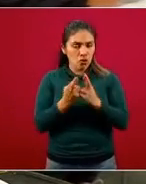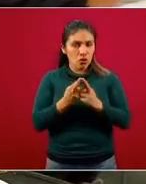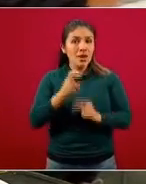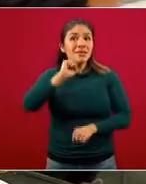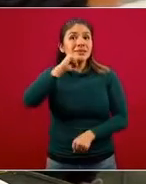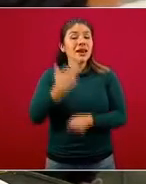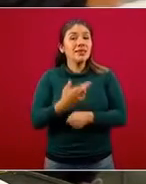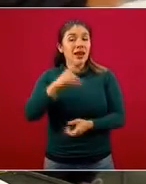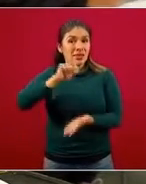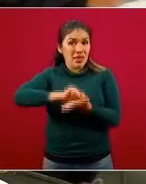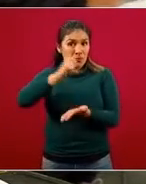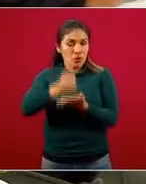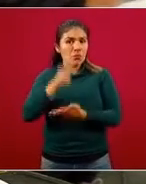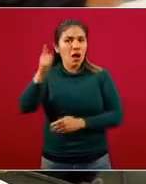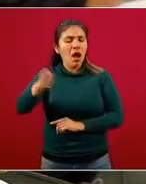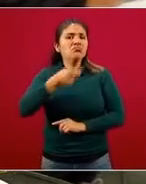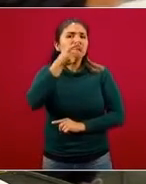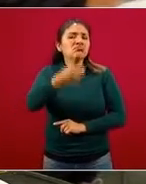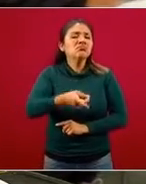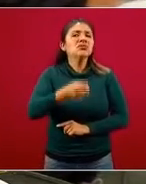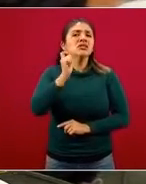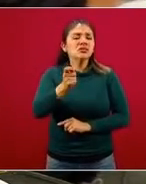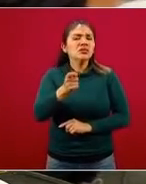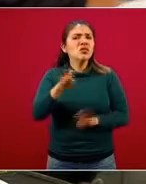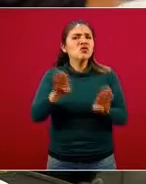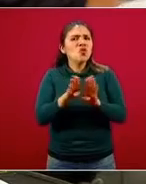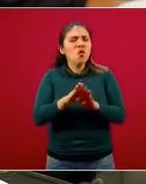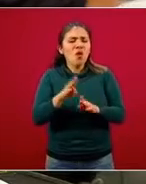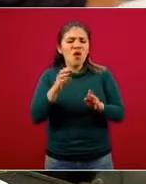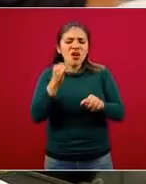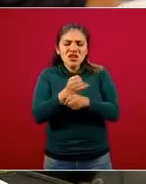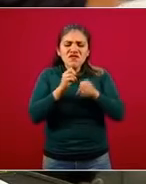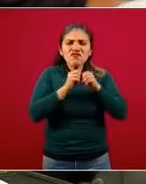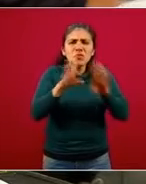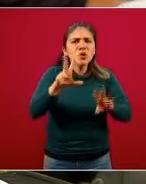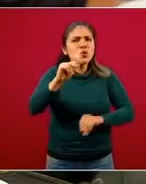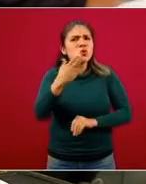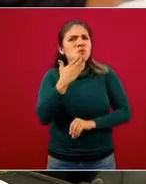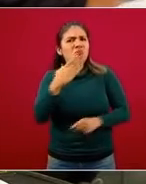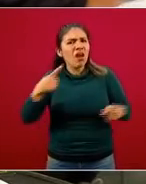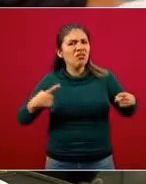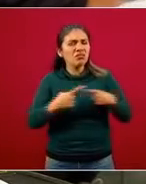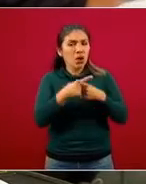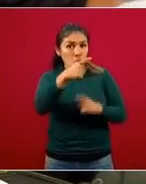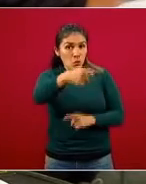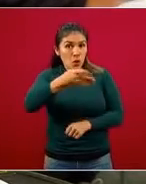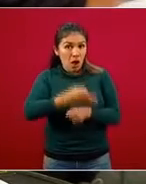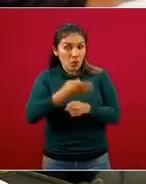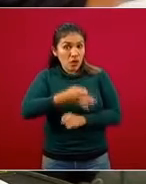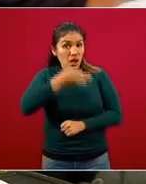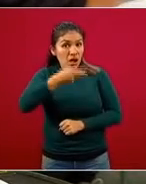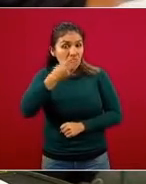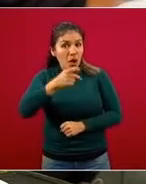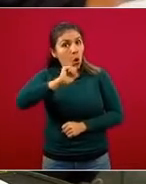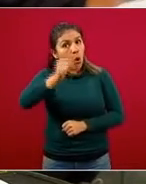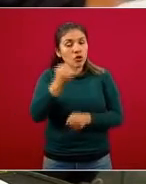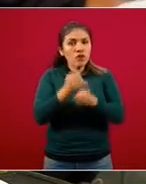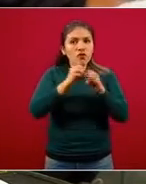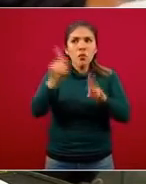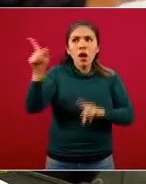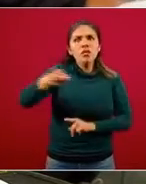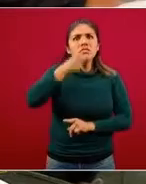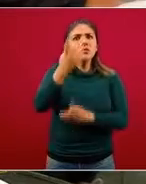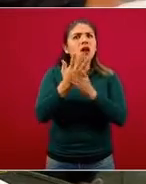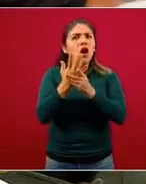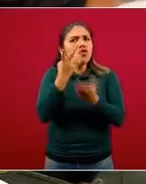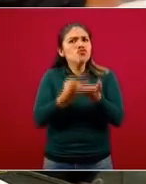meetings and they're having another one tomorrow. For example, in Tamaulipas, they were talking about how the information is inconsistent.